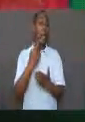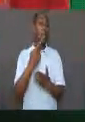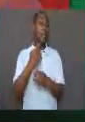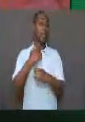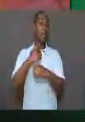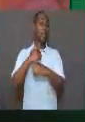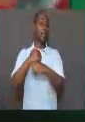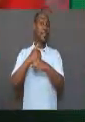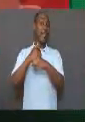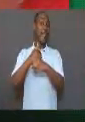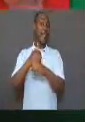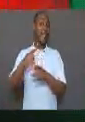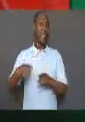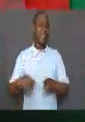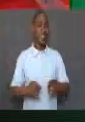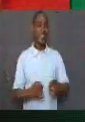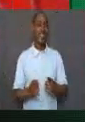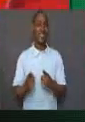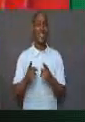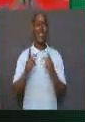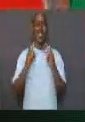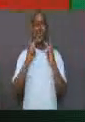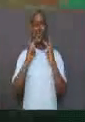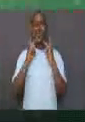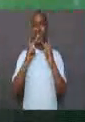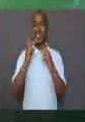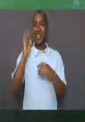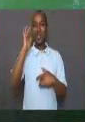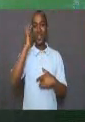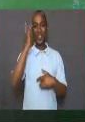off organisms that cause disease.